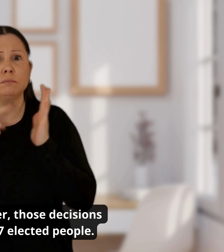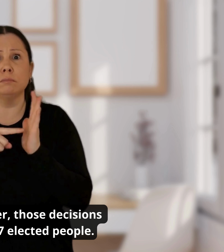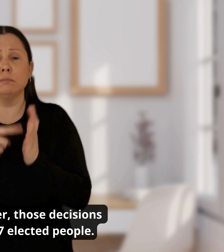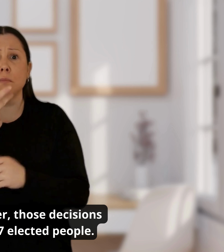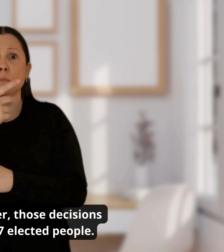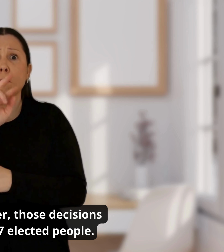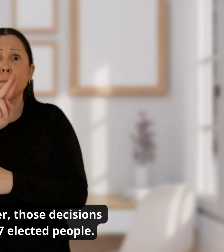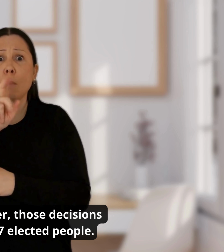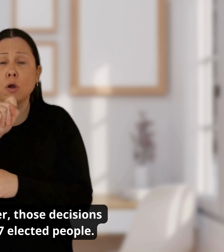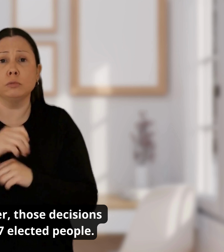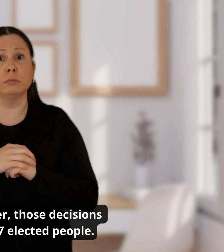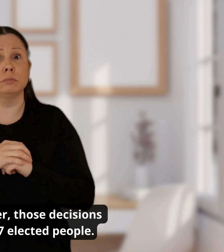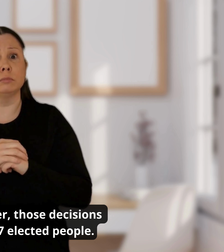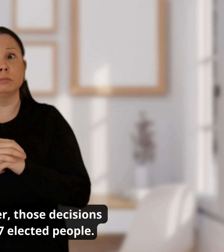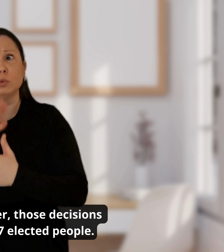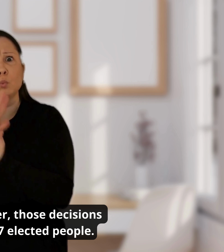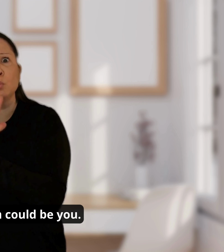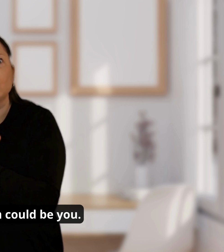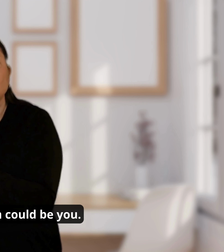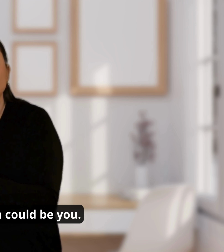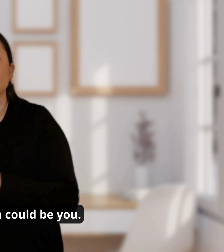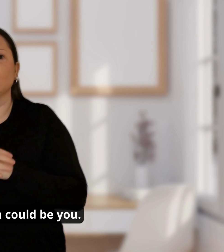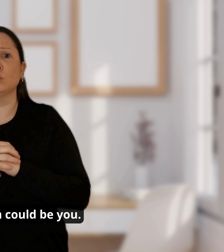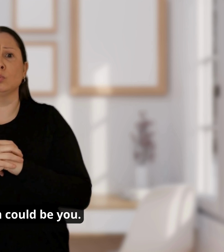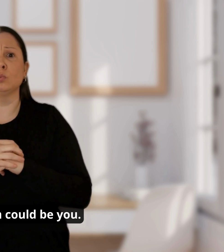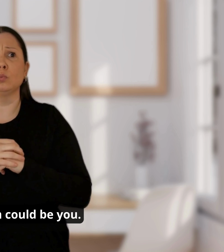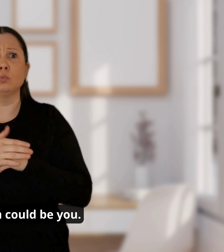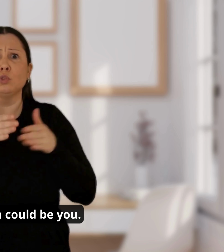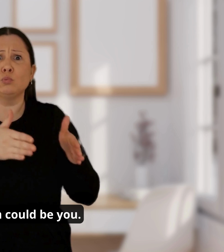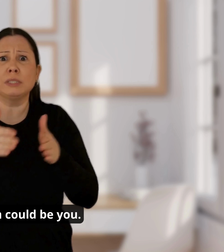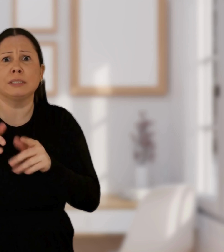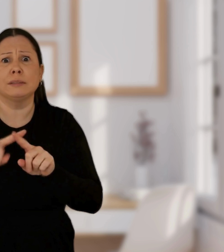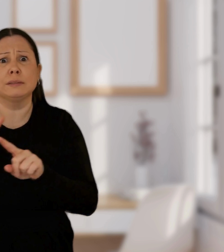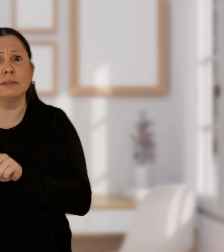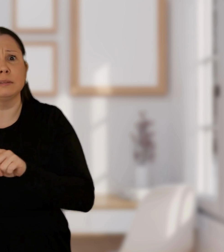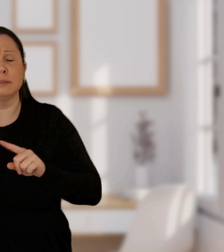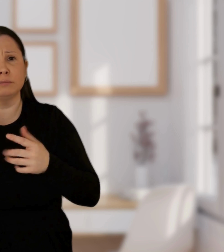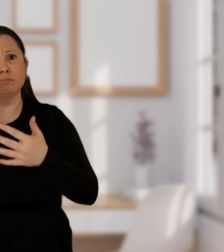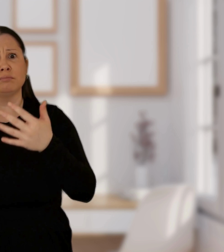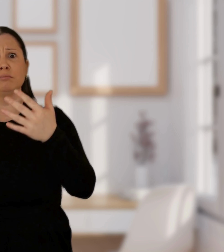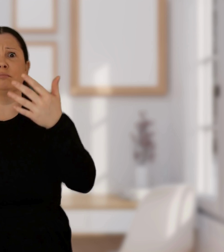those decisions are made by 27 elected people. One of them could be you.